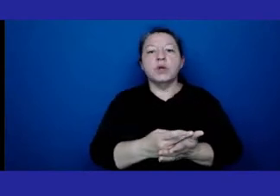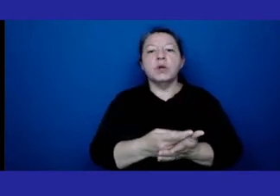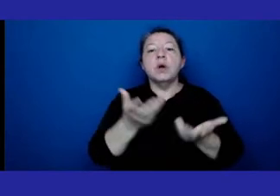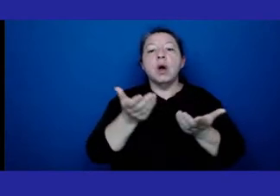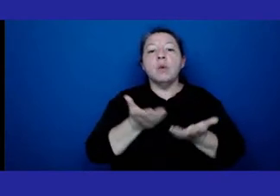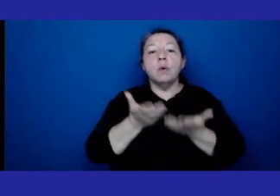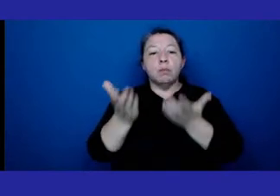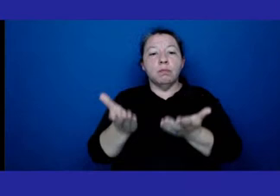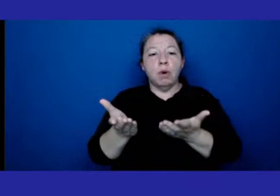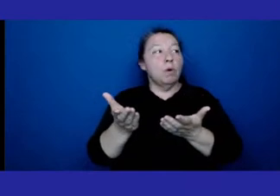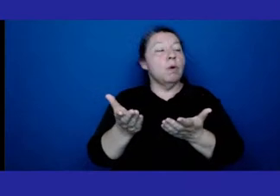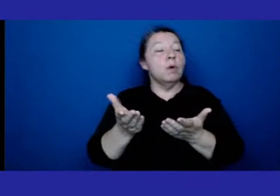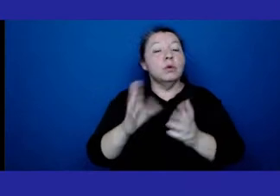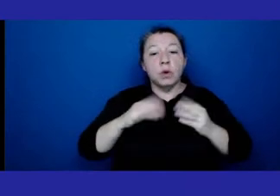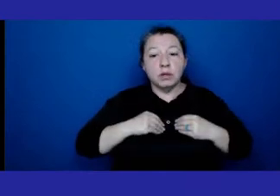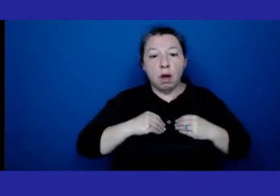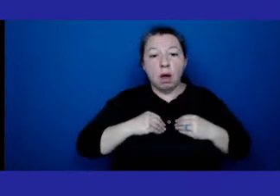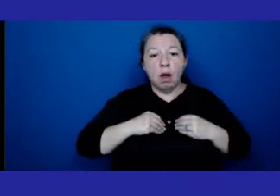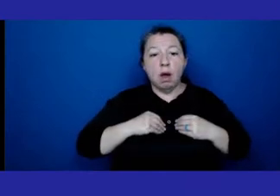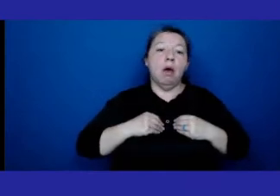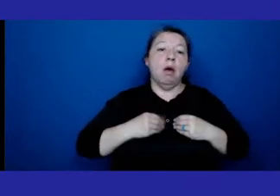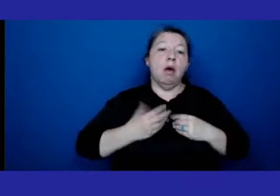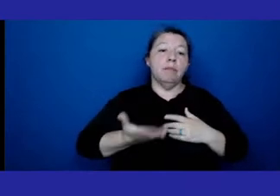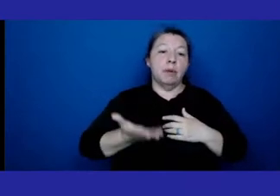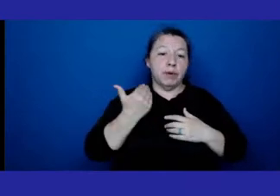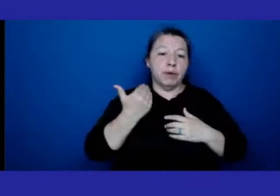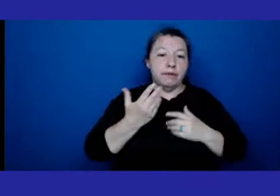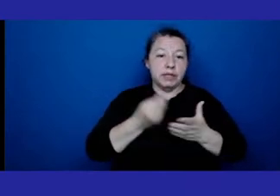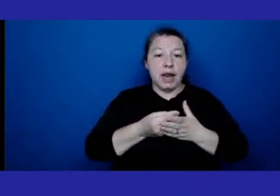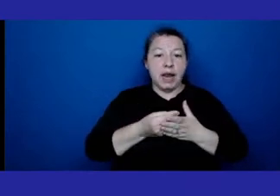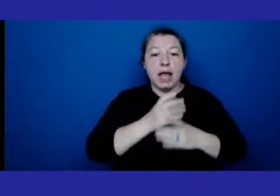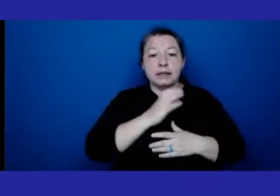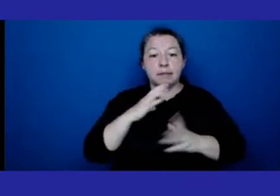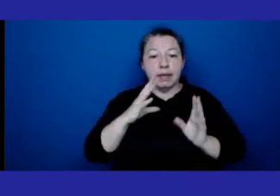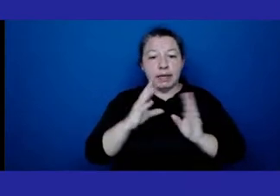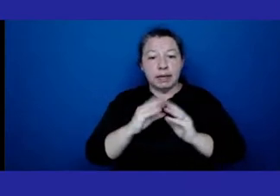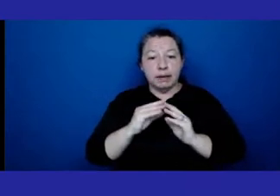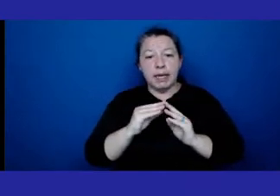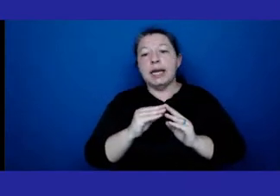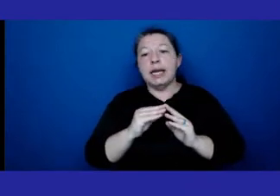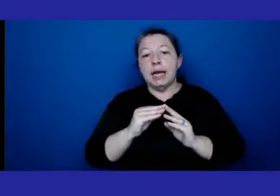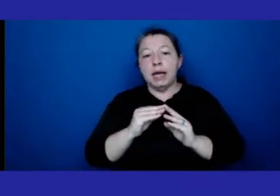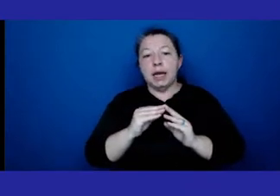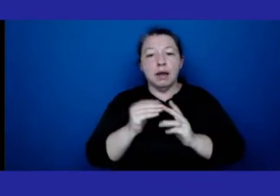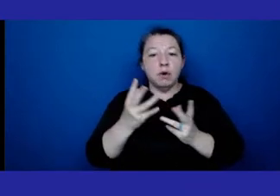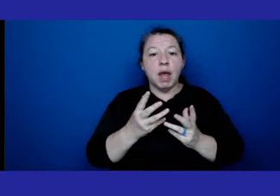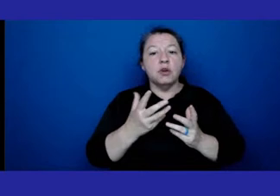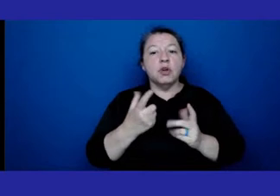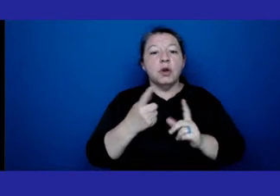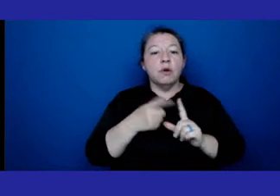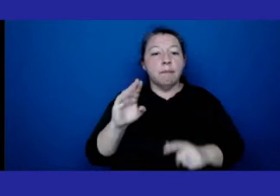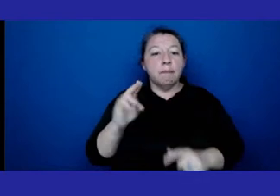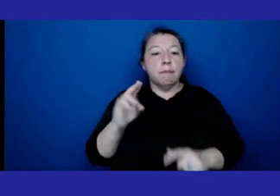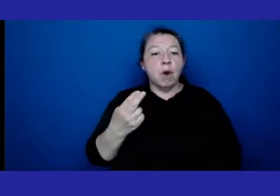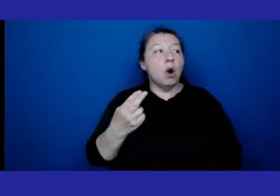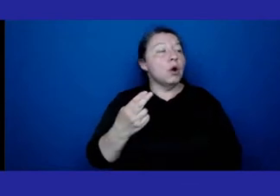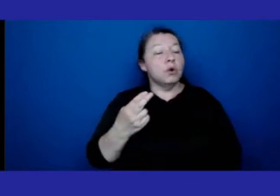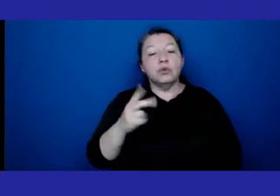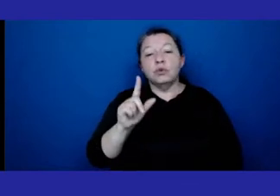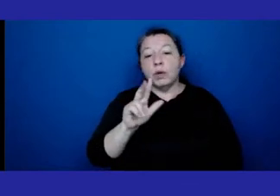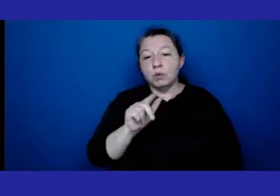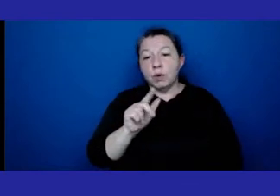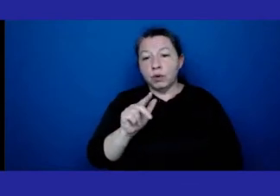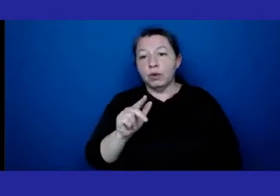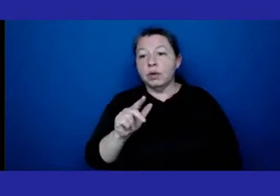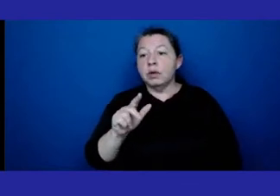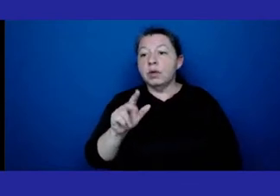motion to adopt the minutes of the Finance Committee meeting held on March 13th, 2023. Let me ask for your vote, Dr. Katz.